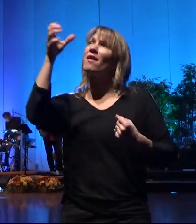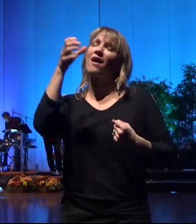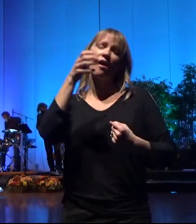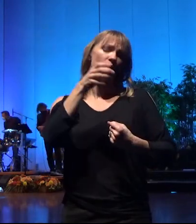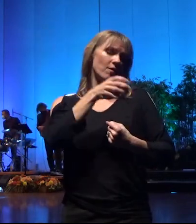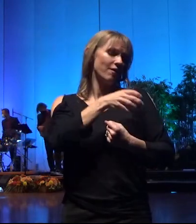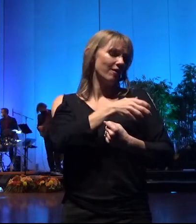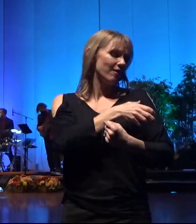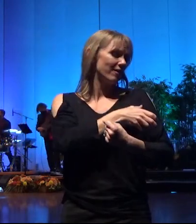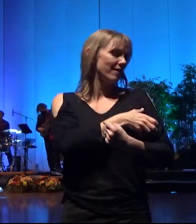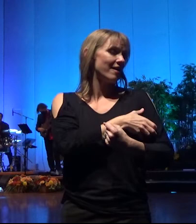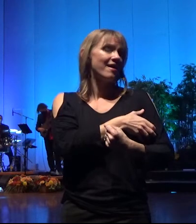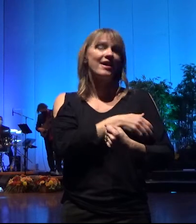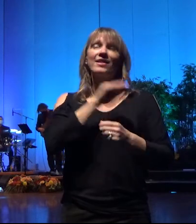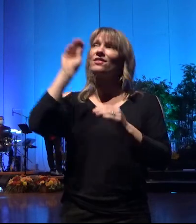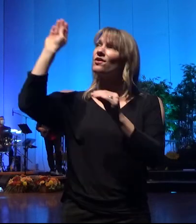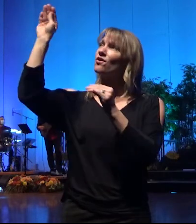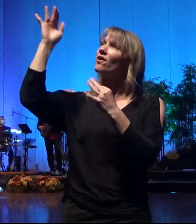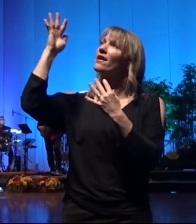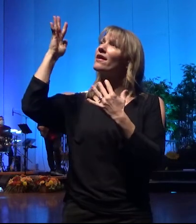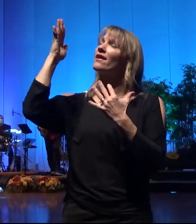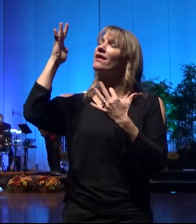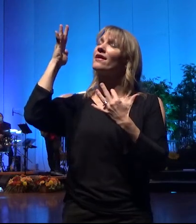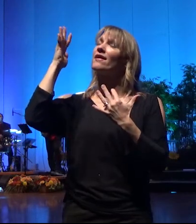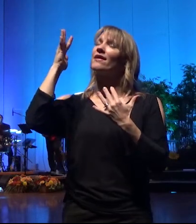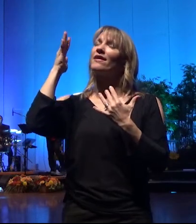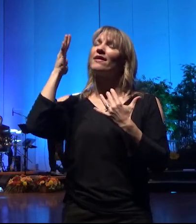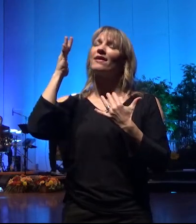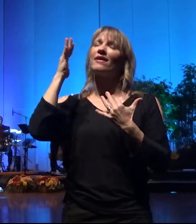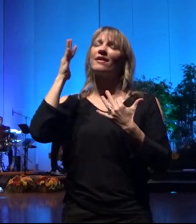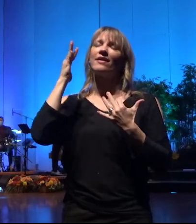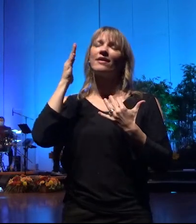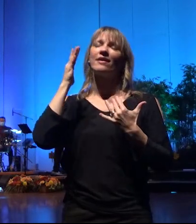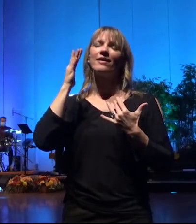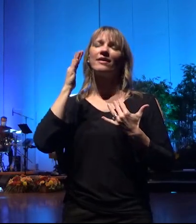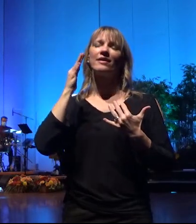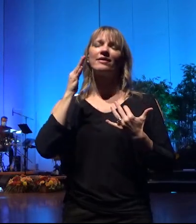feel the mighty power and the